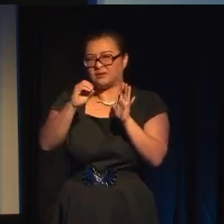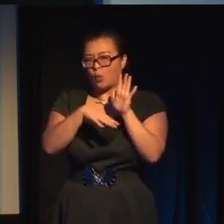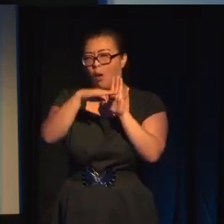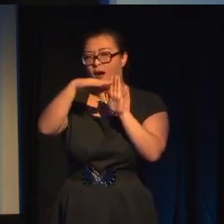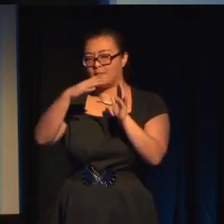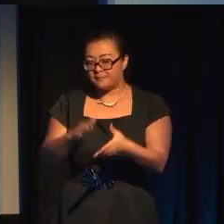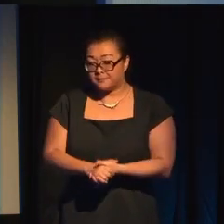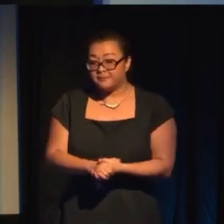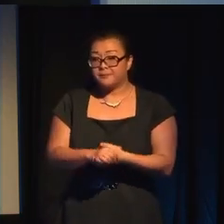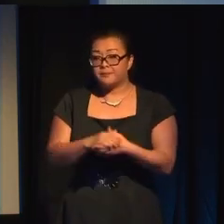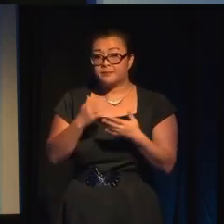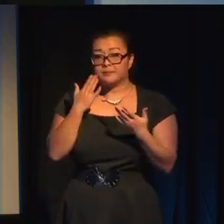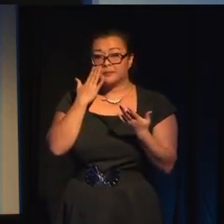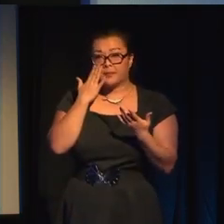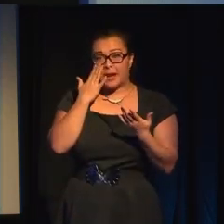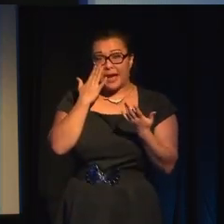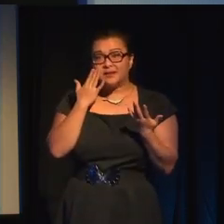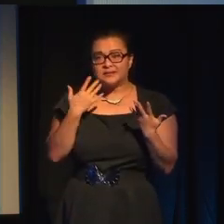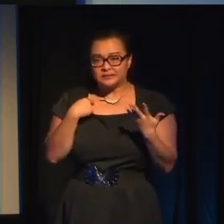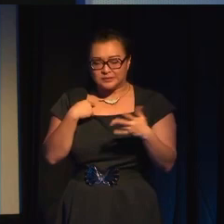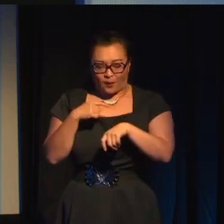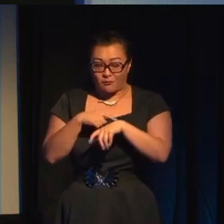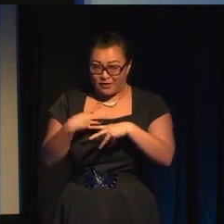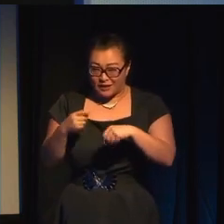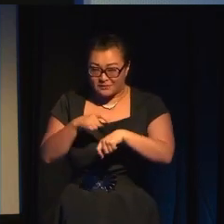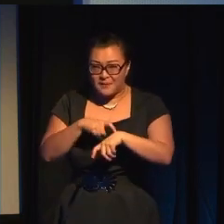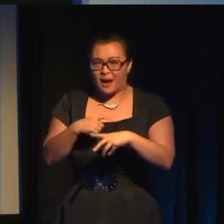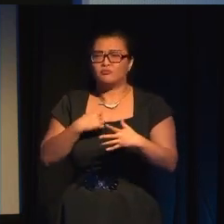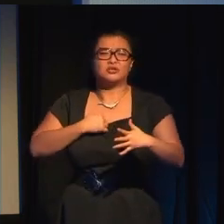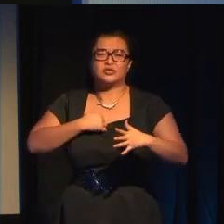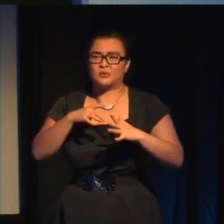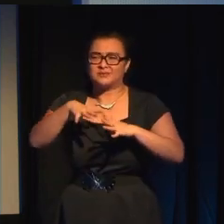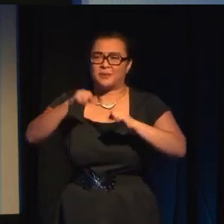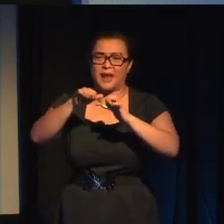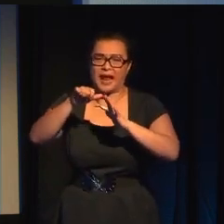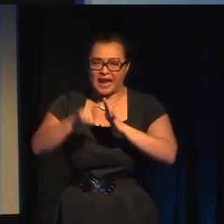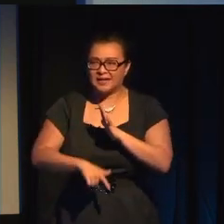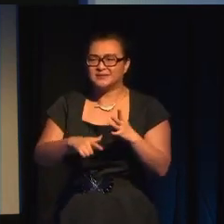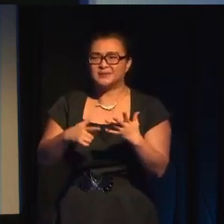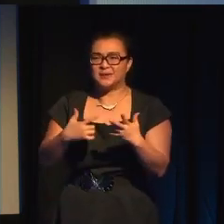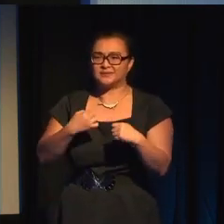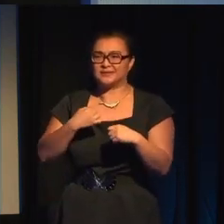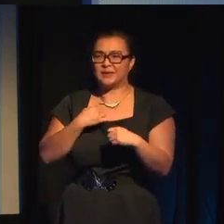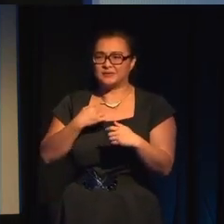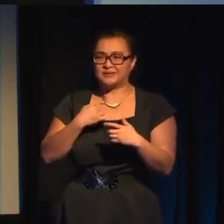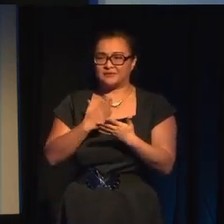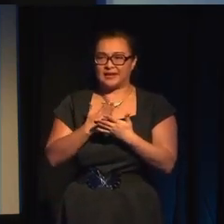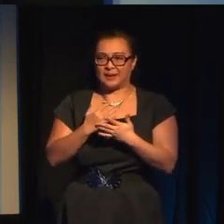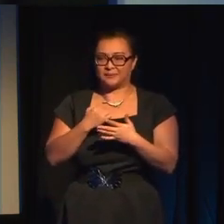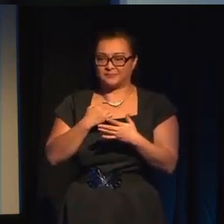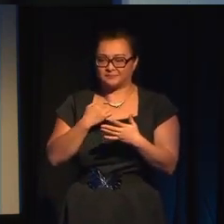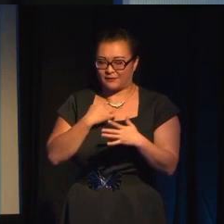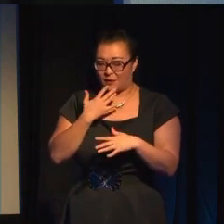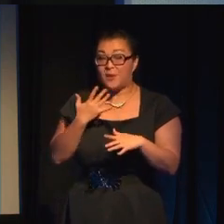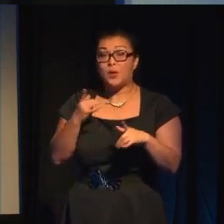So, and I'm kind of running out of time, so apologies that we started a bit late. That was absolutely my Mac's fault. But what actually